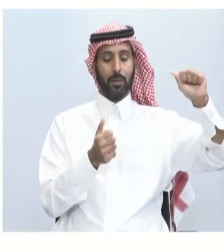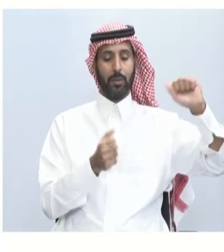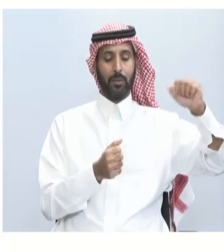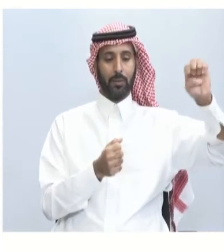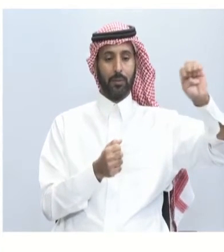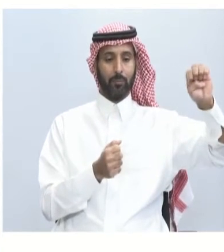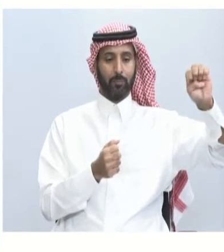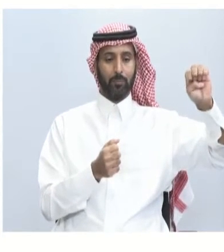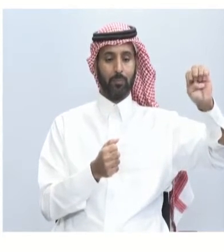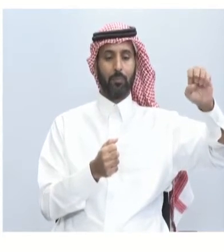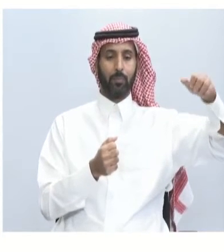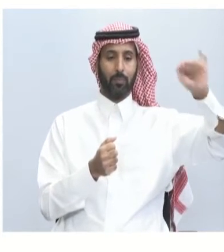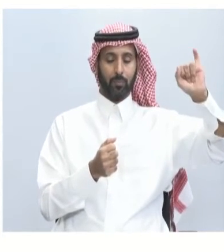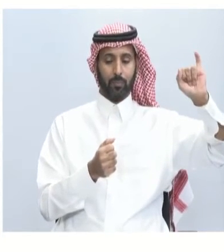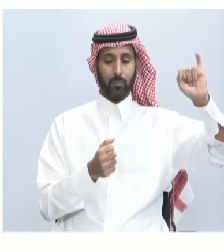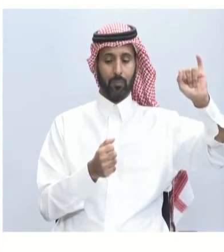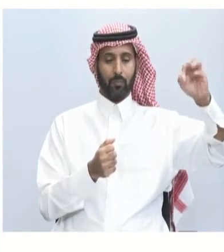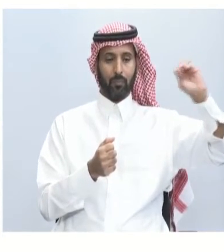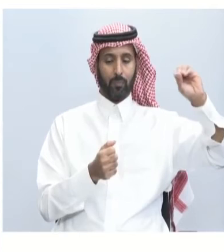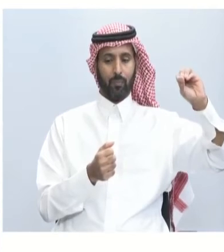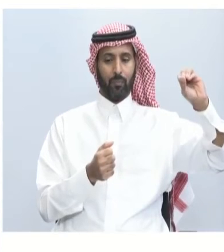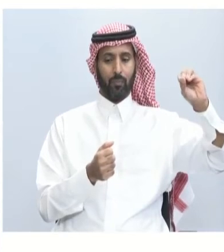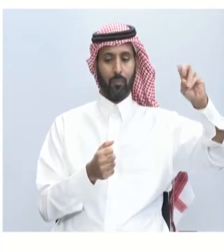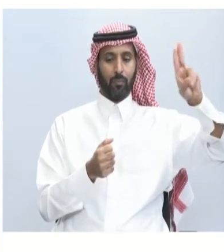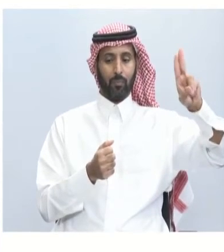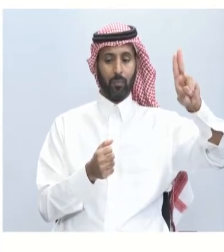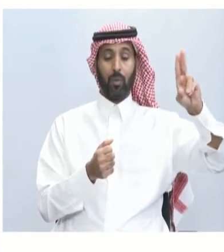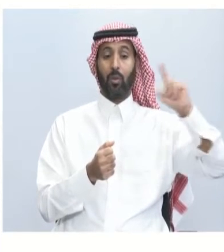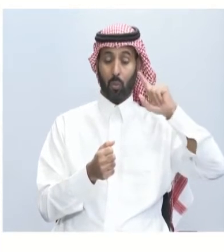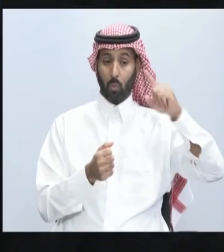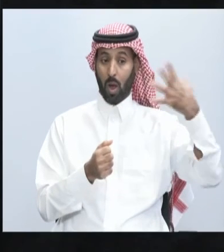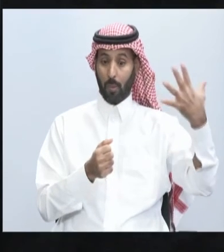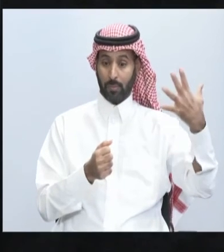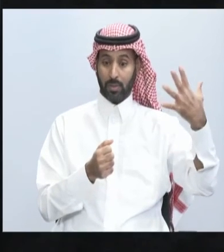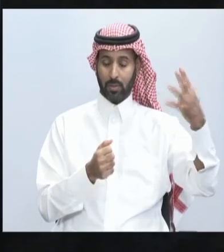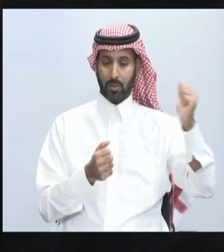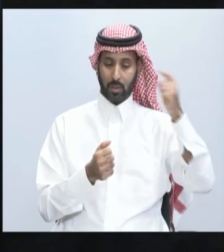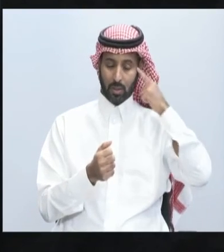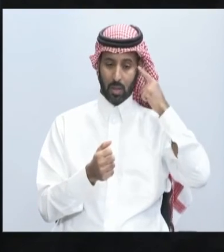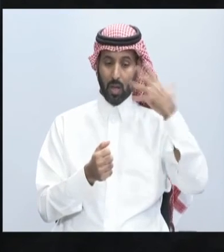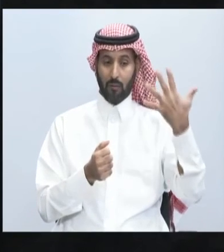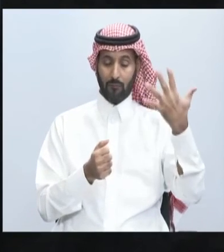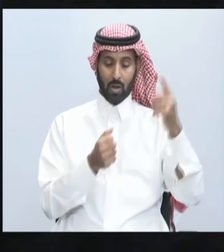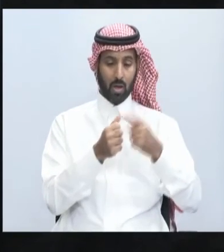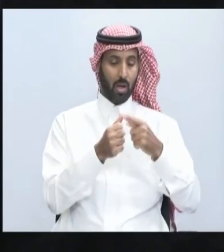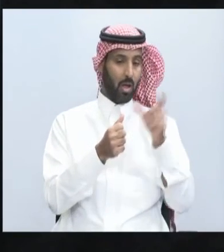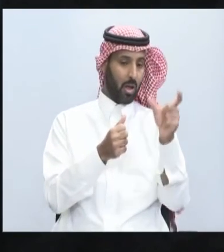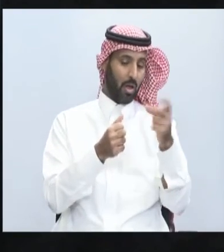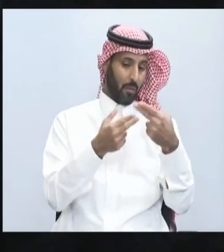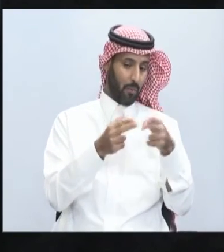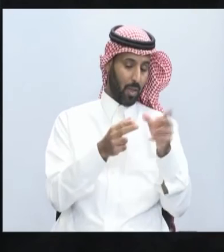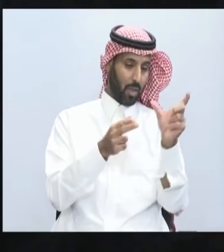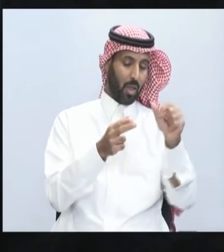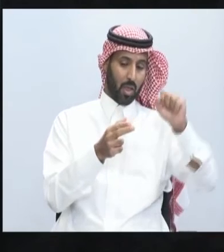E, I, O, U. So when we have or when we read